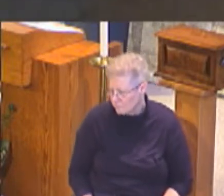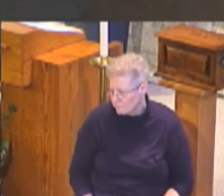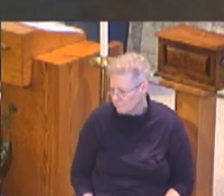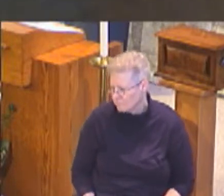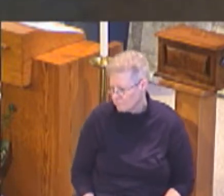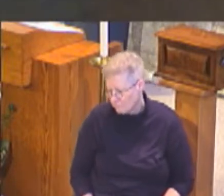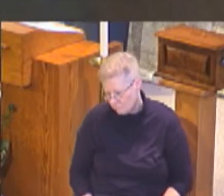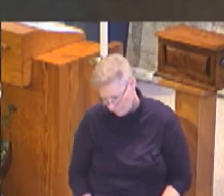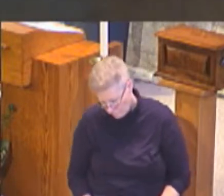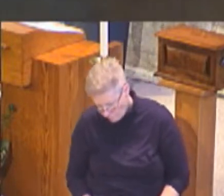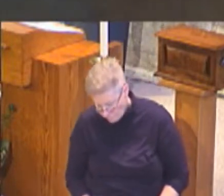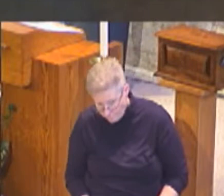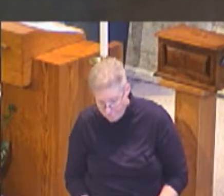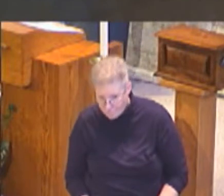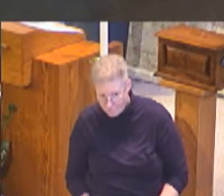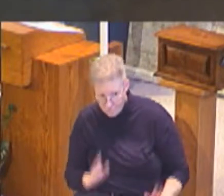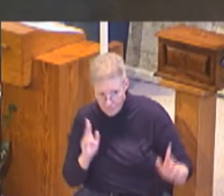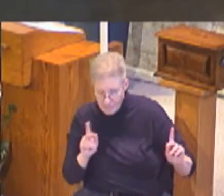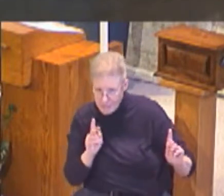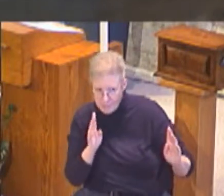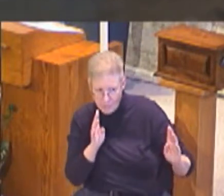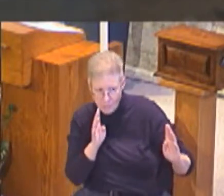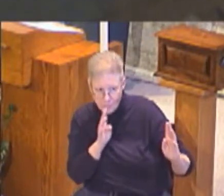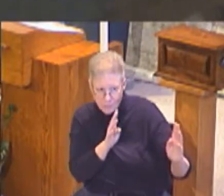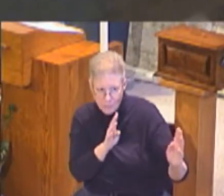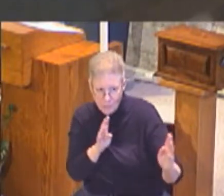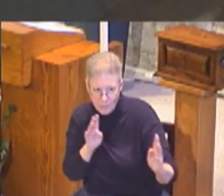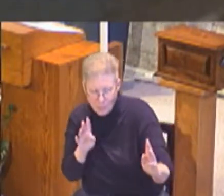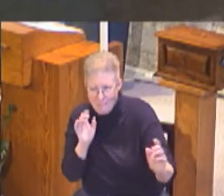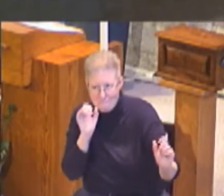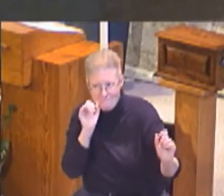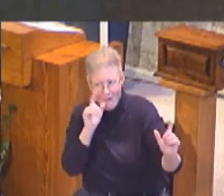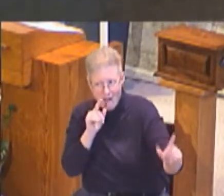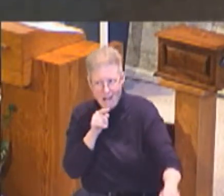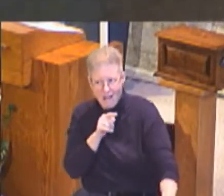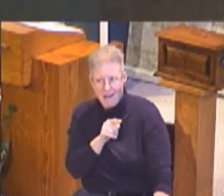They will be surprised